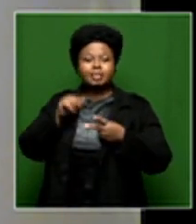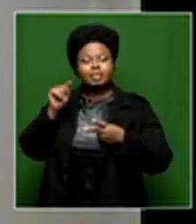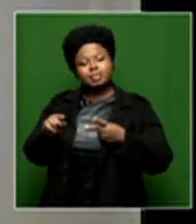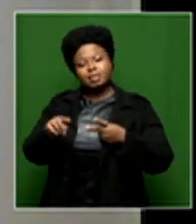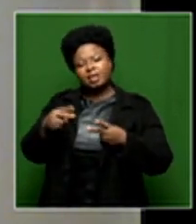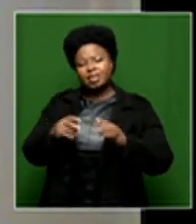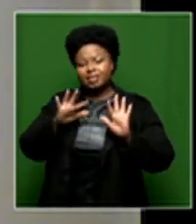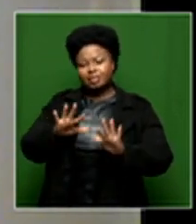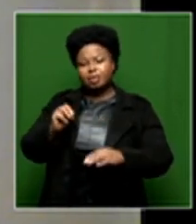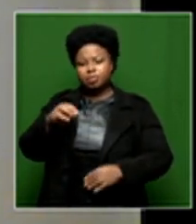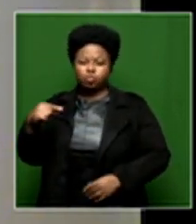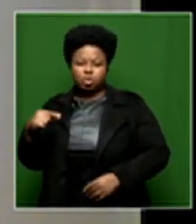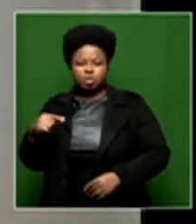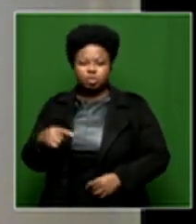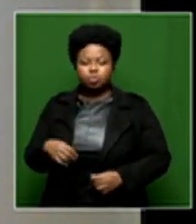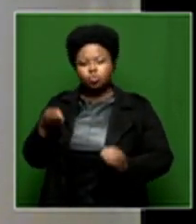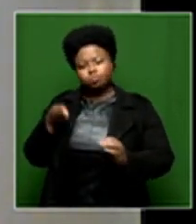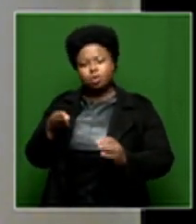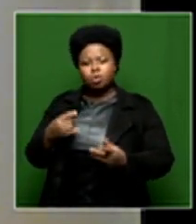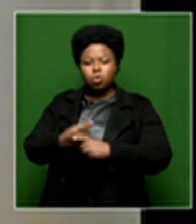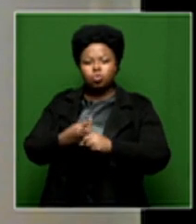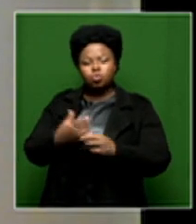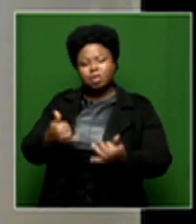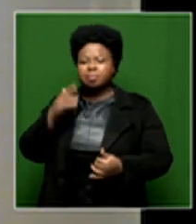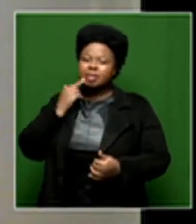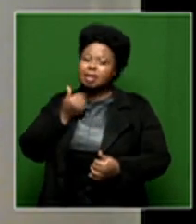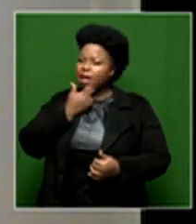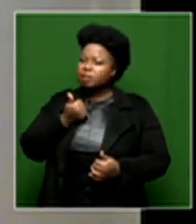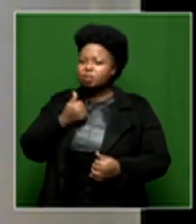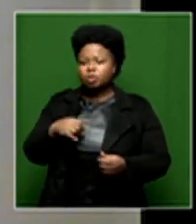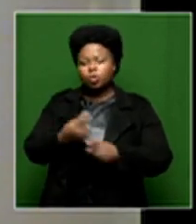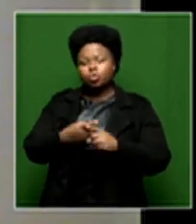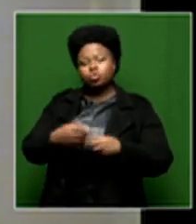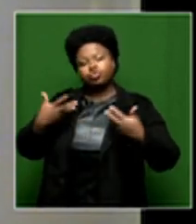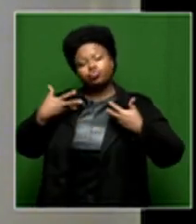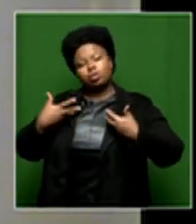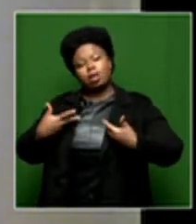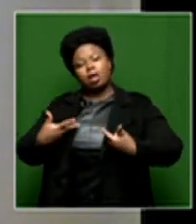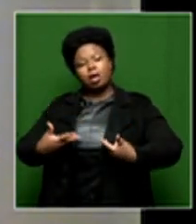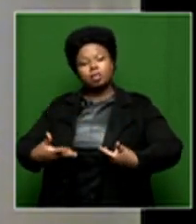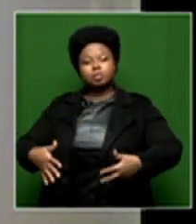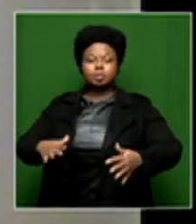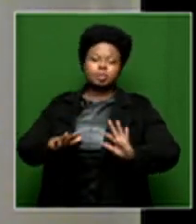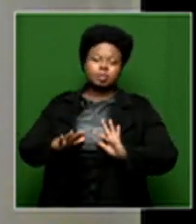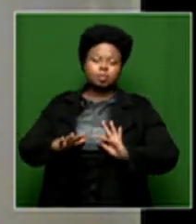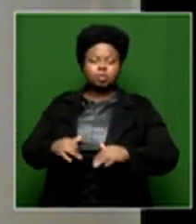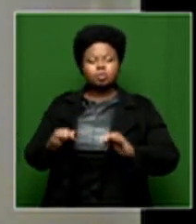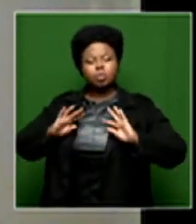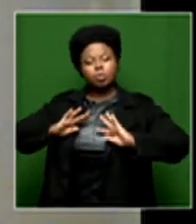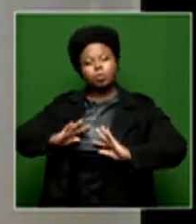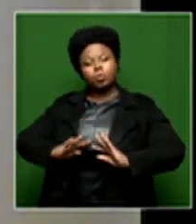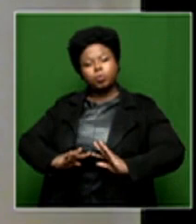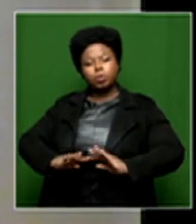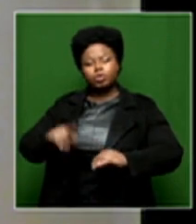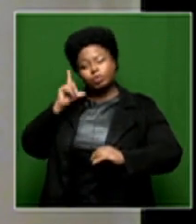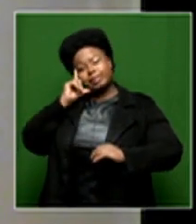we've only got 10 milligrams of cannabis there. So it is nice, mellow, gets you relaxed, and keeps you calm and helps to